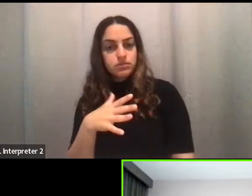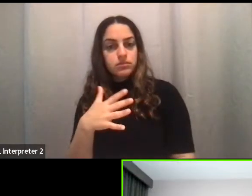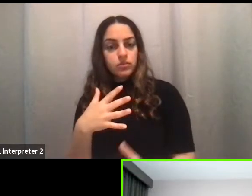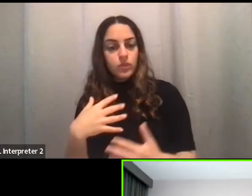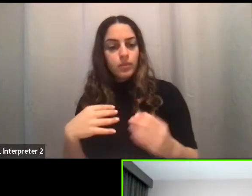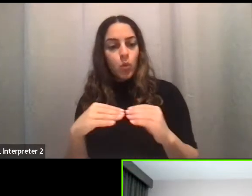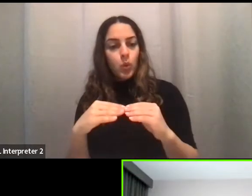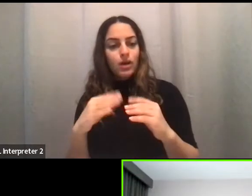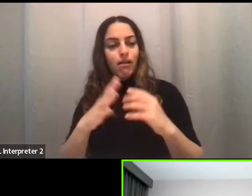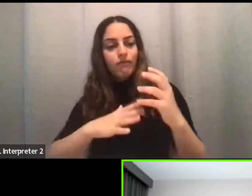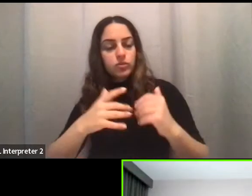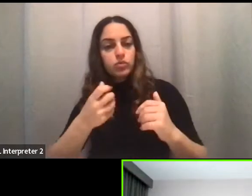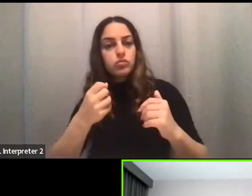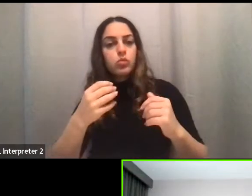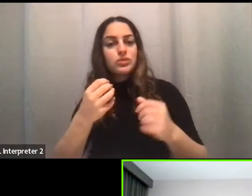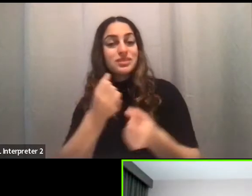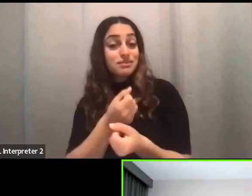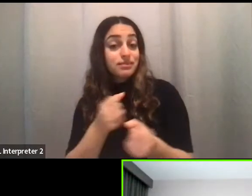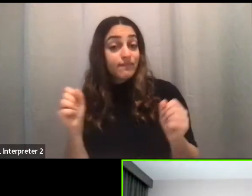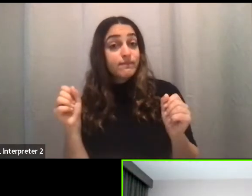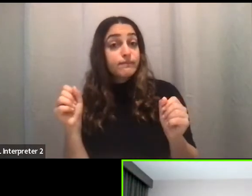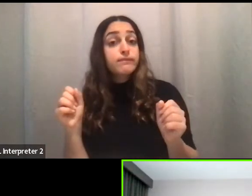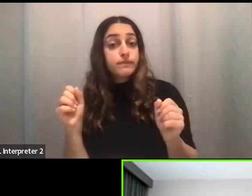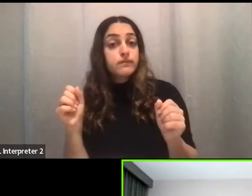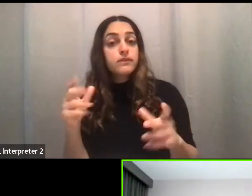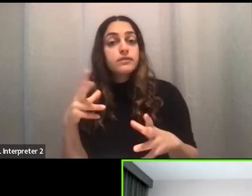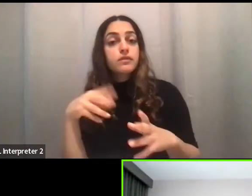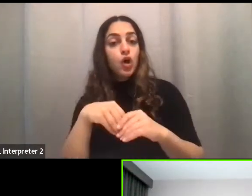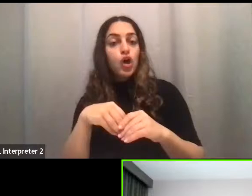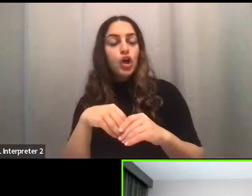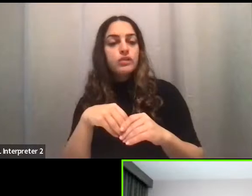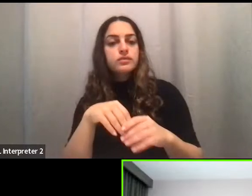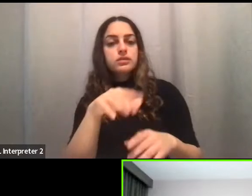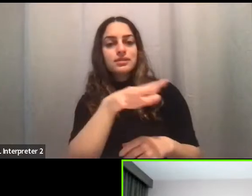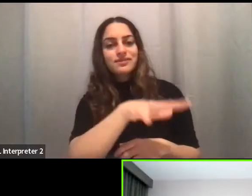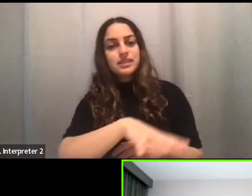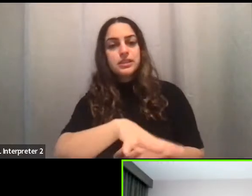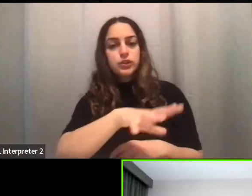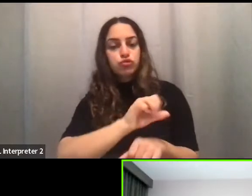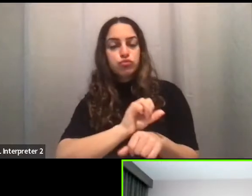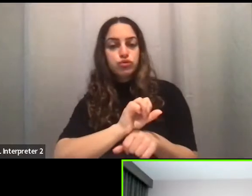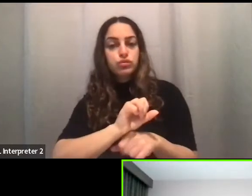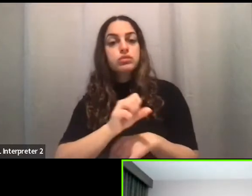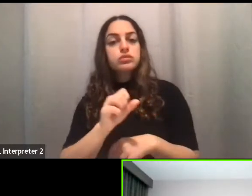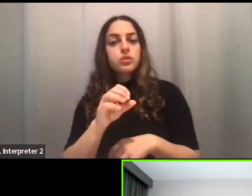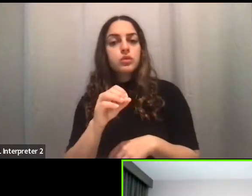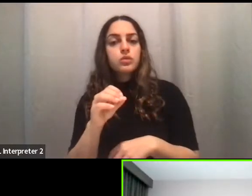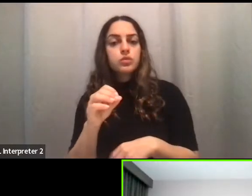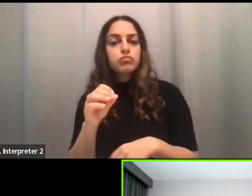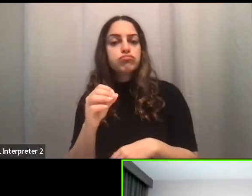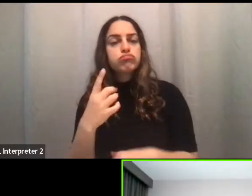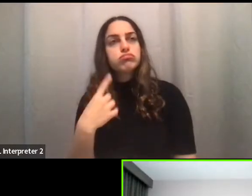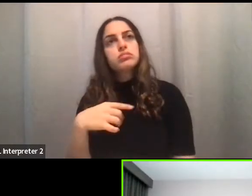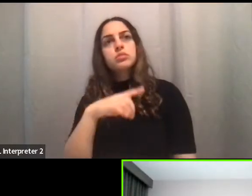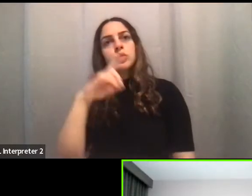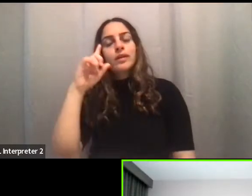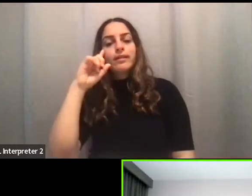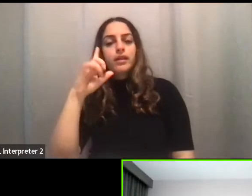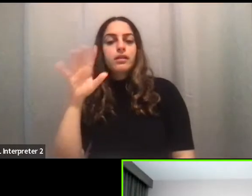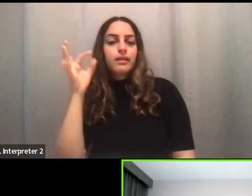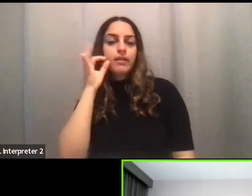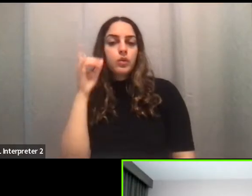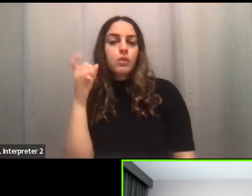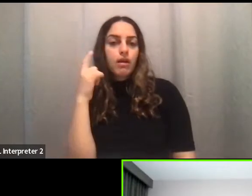comfortably or safely and engage in field work so these are all things that we think that the federal